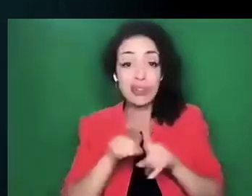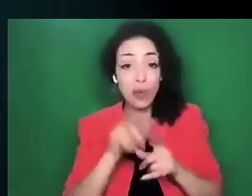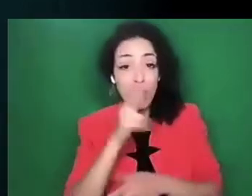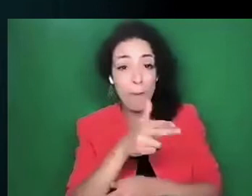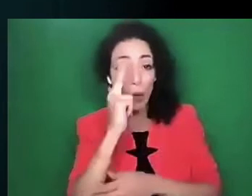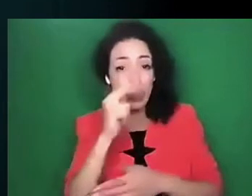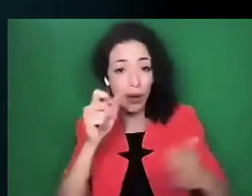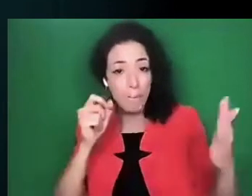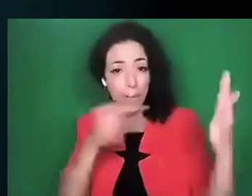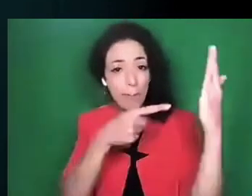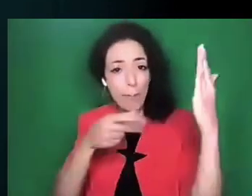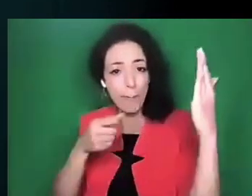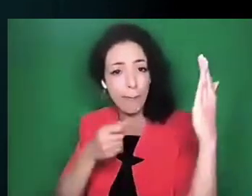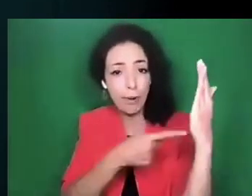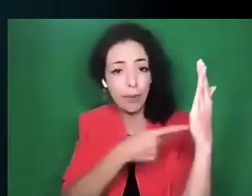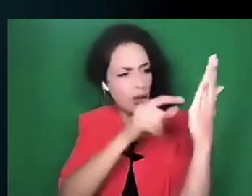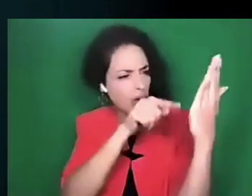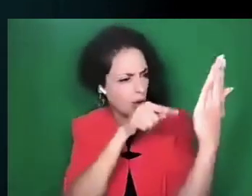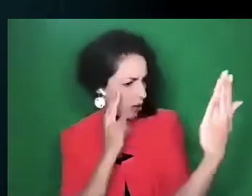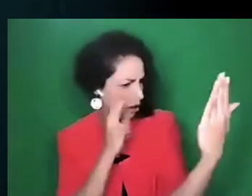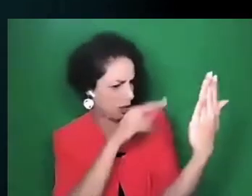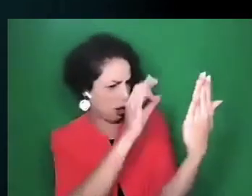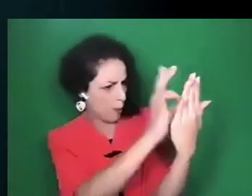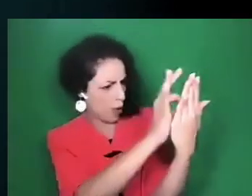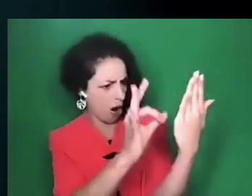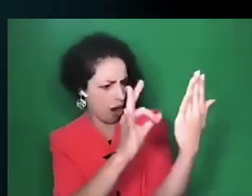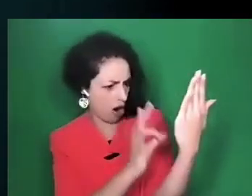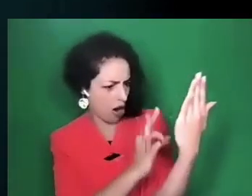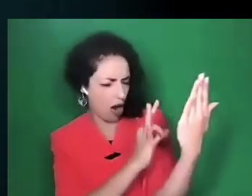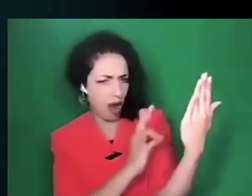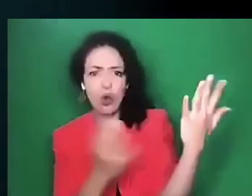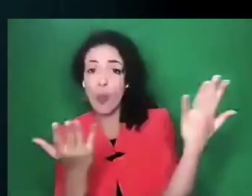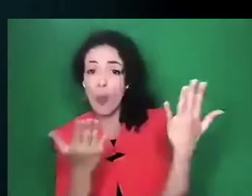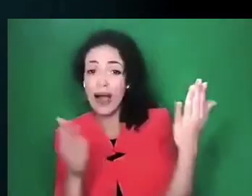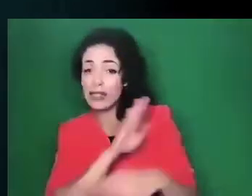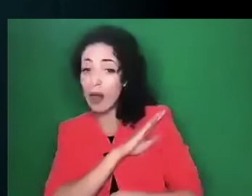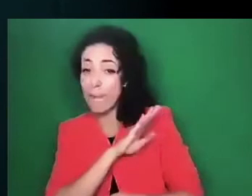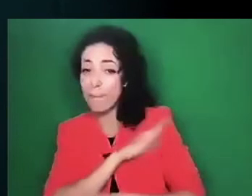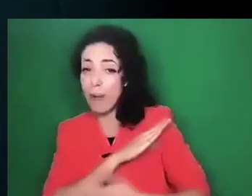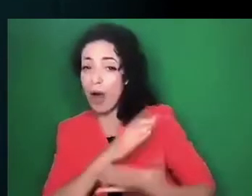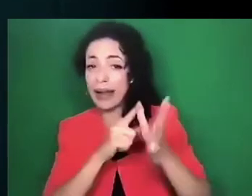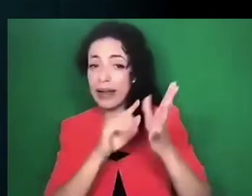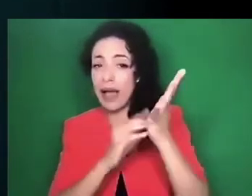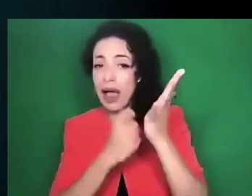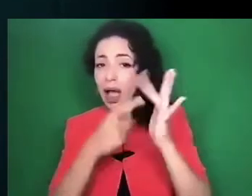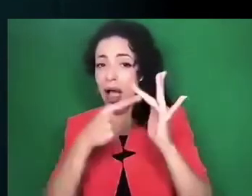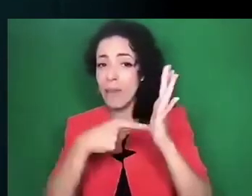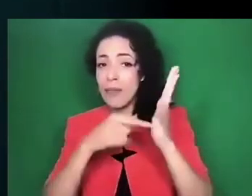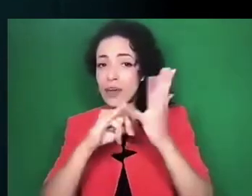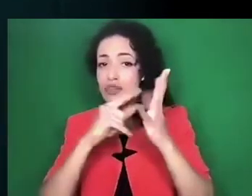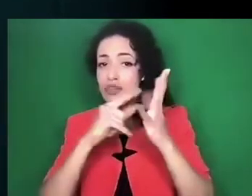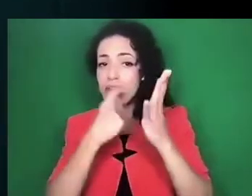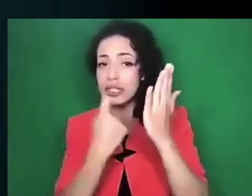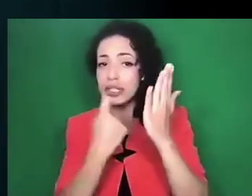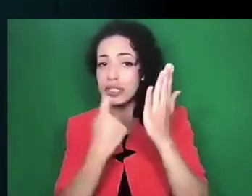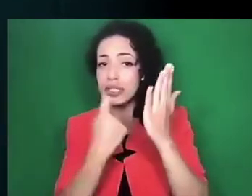Bagh Memorial Park in Amritsar that were outlined with white dots in remembrance to the massacre that